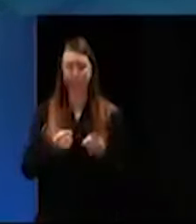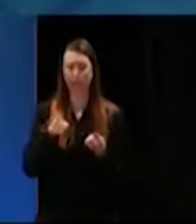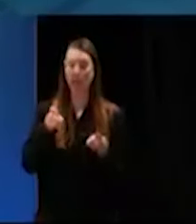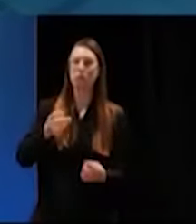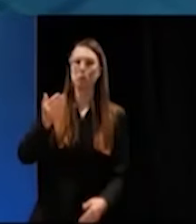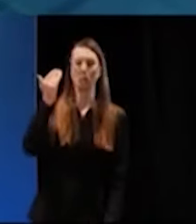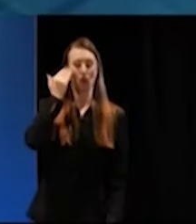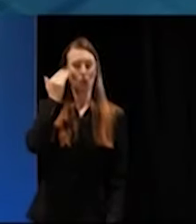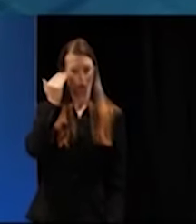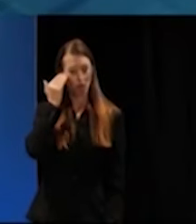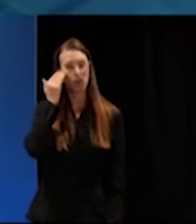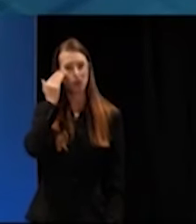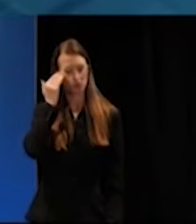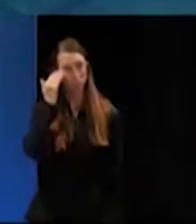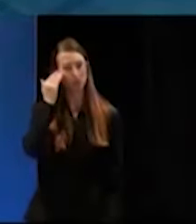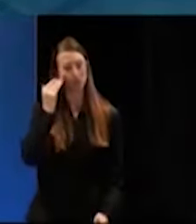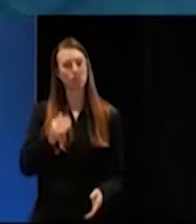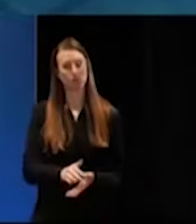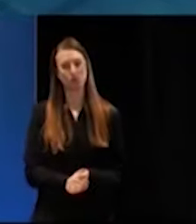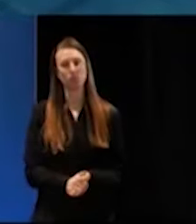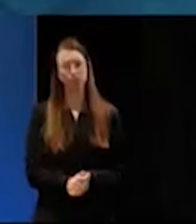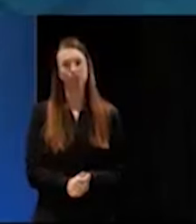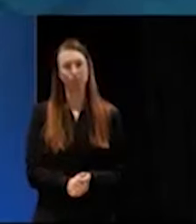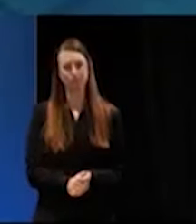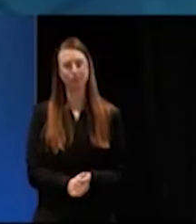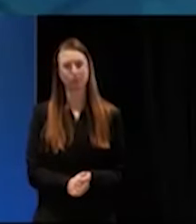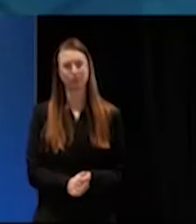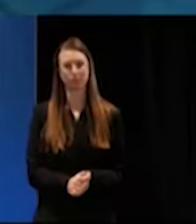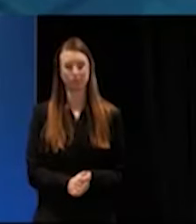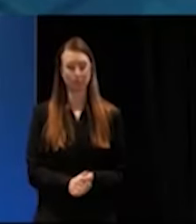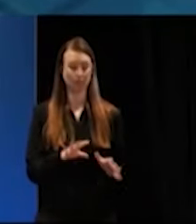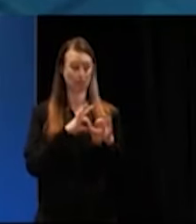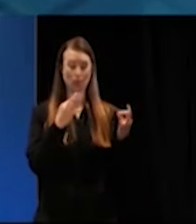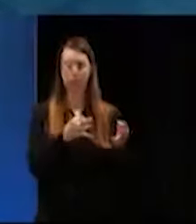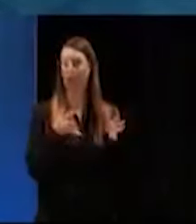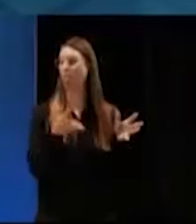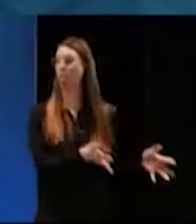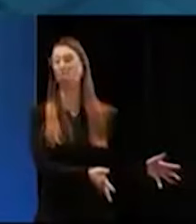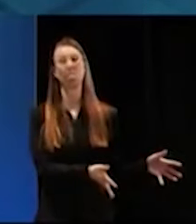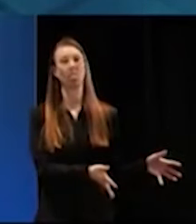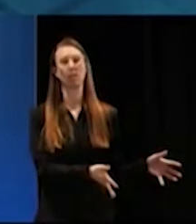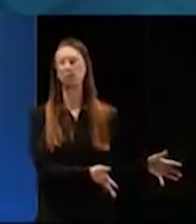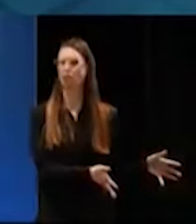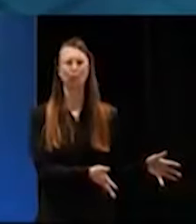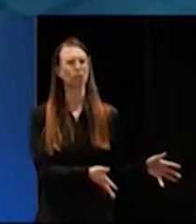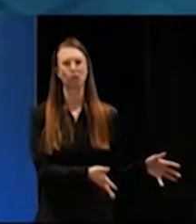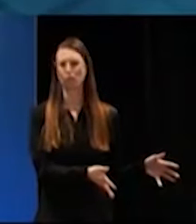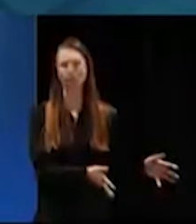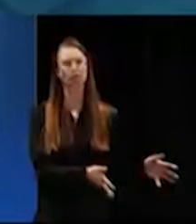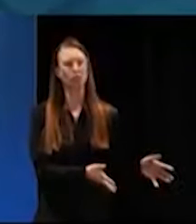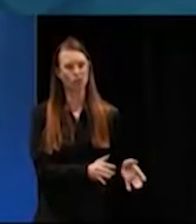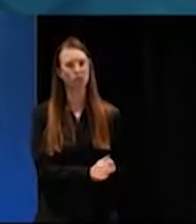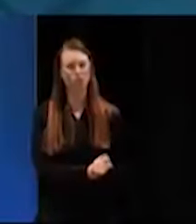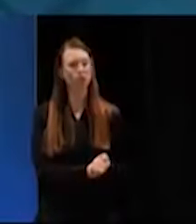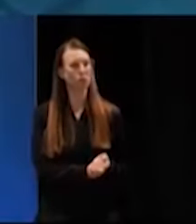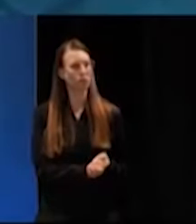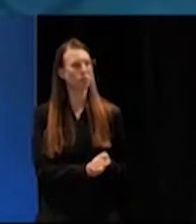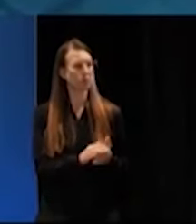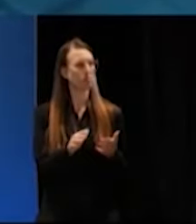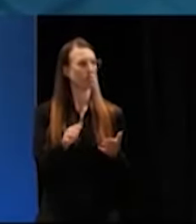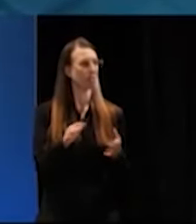fact. We are not going to leave them behind. New York consumers also need help from us